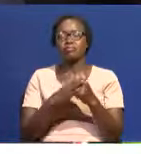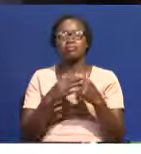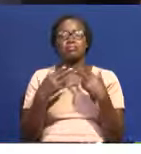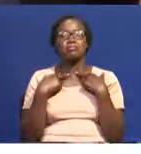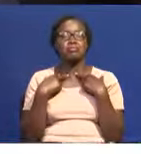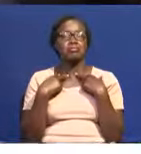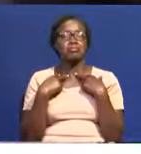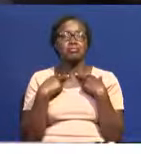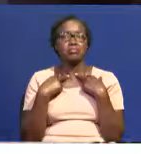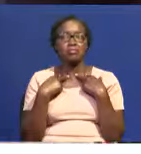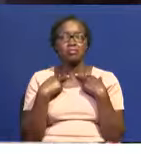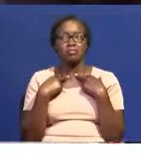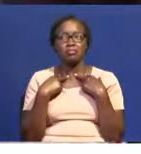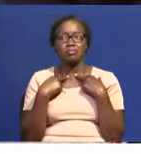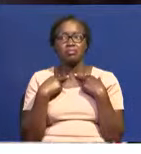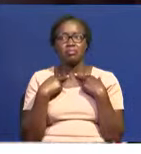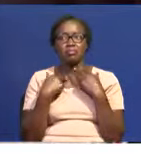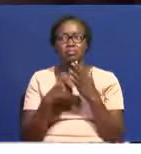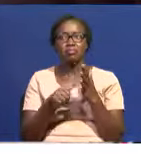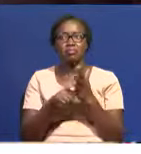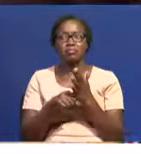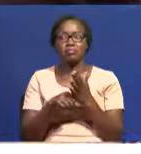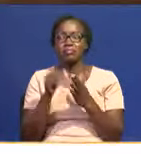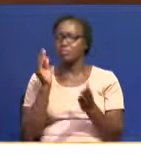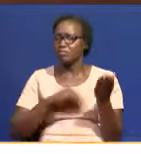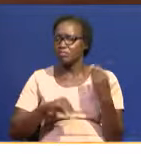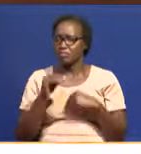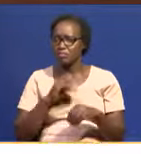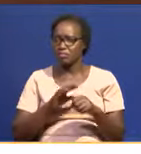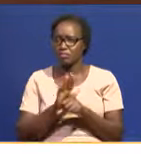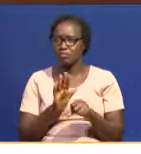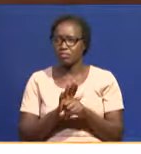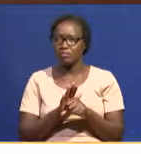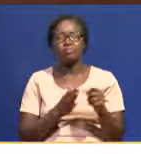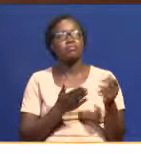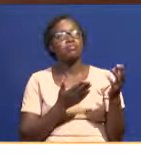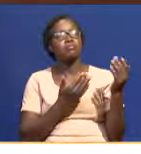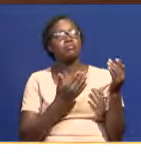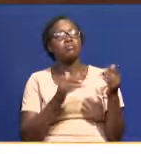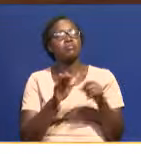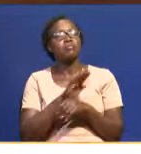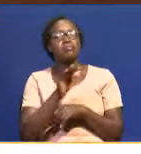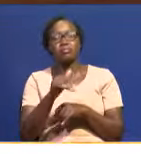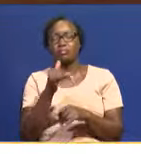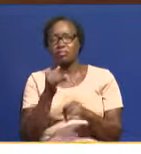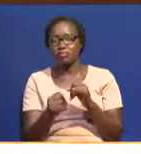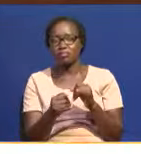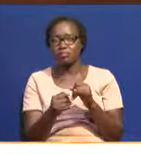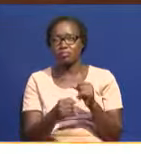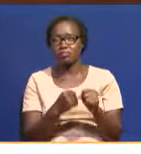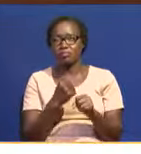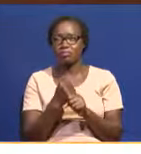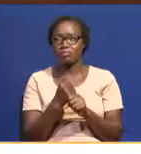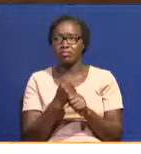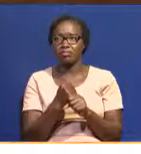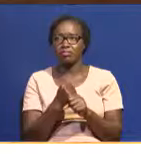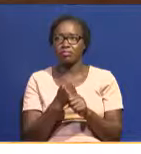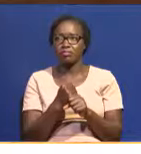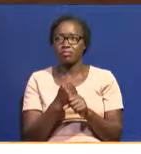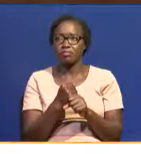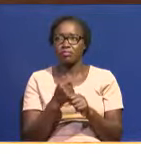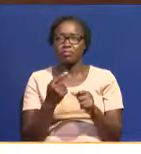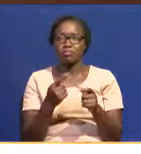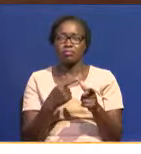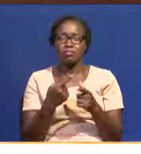umestall kwa ajili tulikuwa na shida ya ufisadi kwa hii shule. Na tunatarajia kwamba kufikia mwisho wa mwaka huu